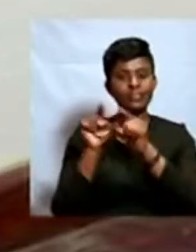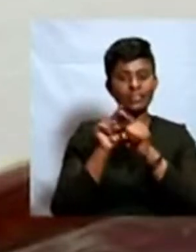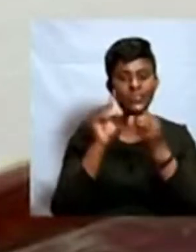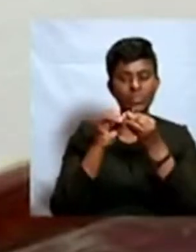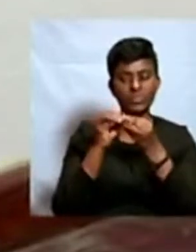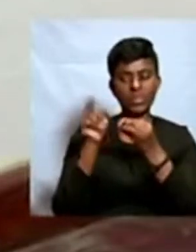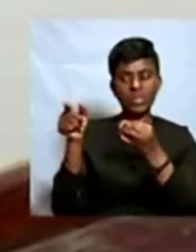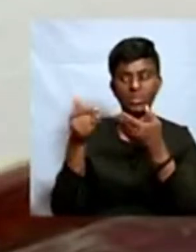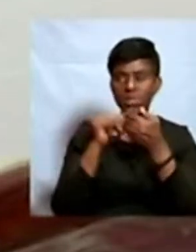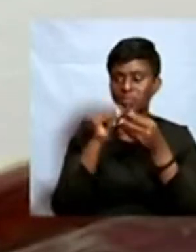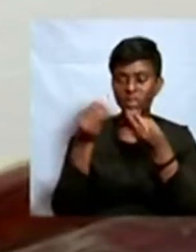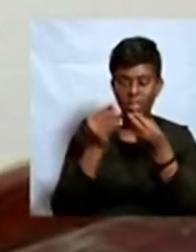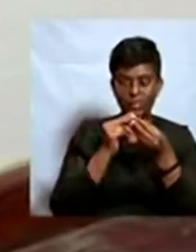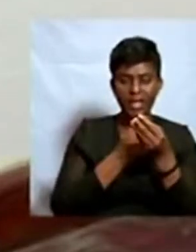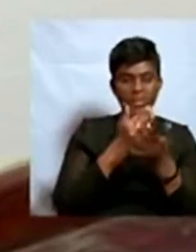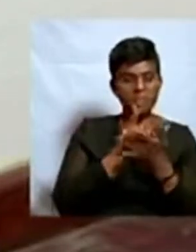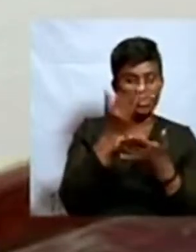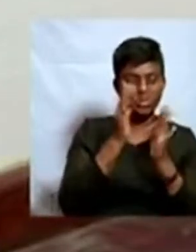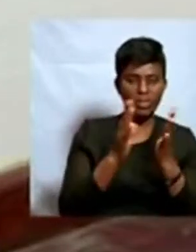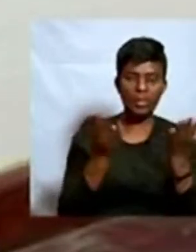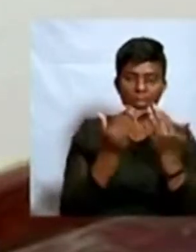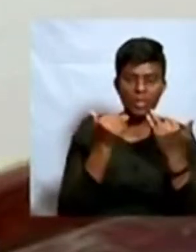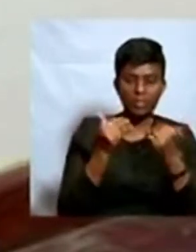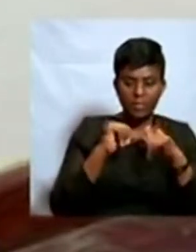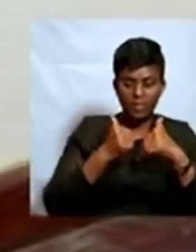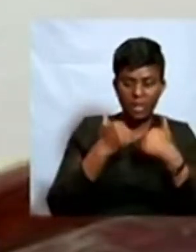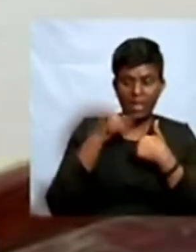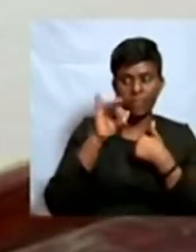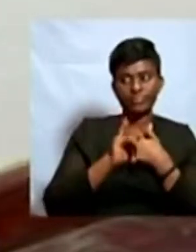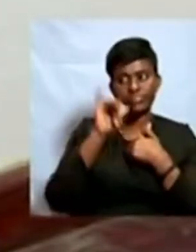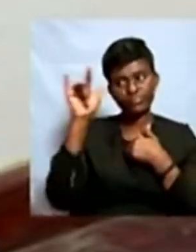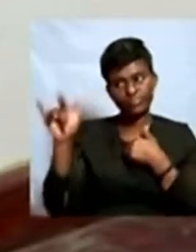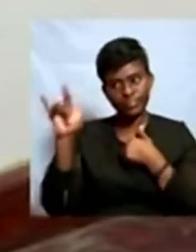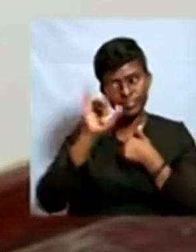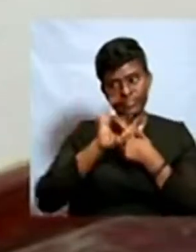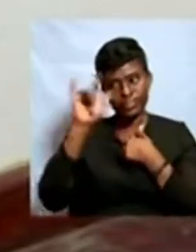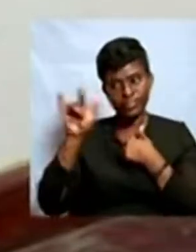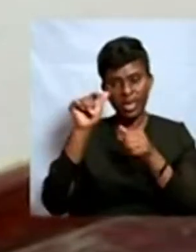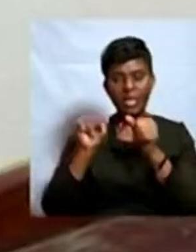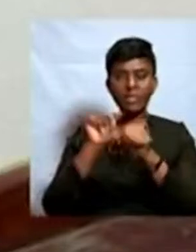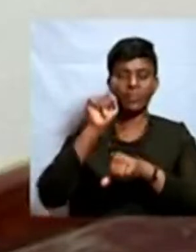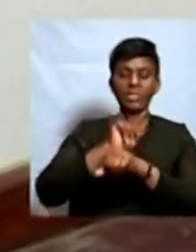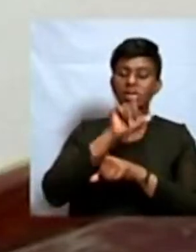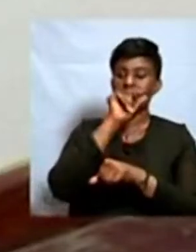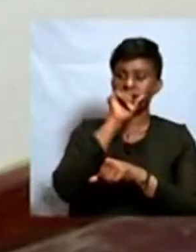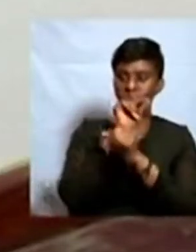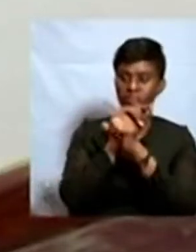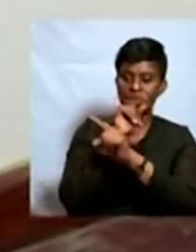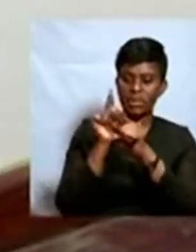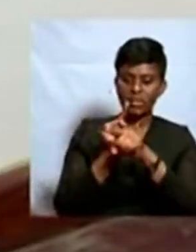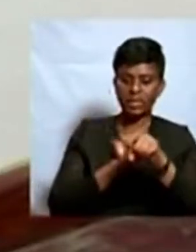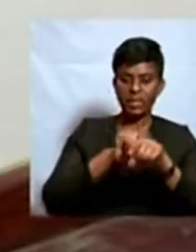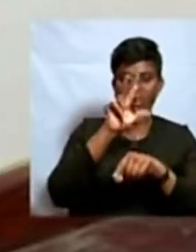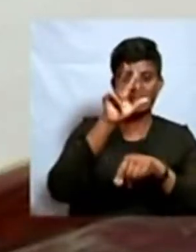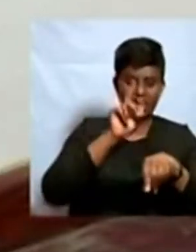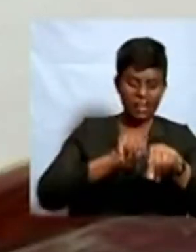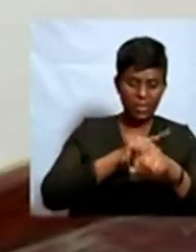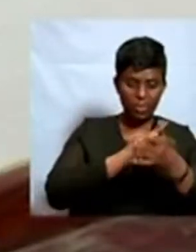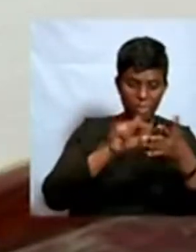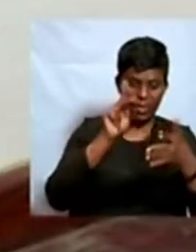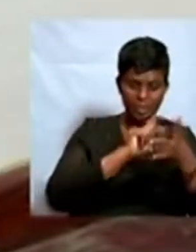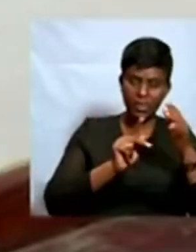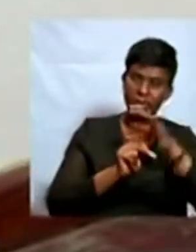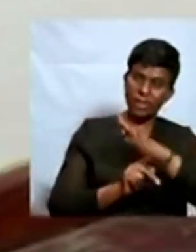did not give option to customers. Now we're flying daily to Livingston and 3 times weekly